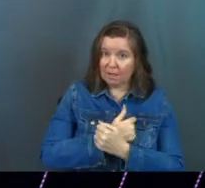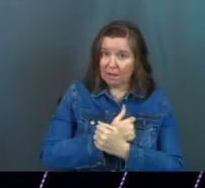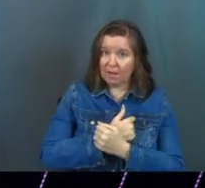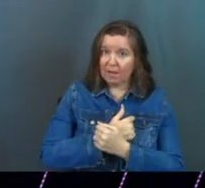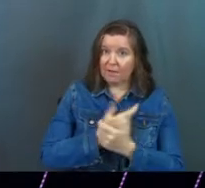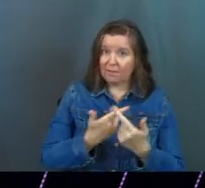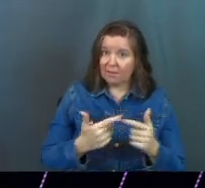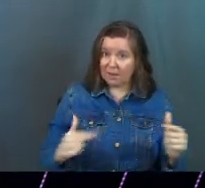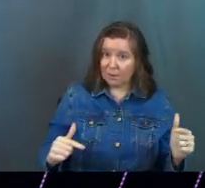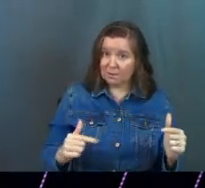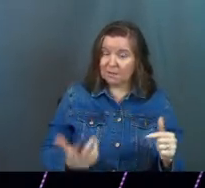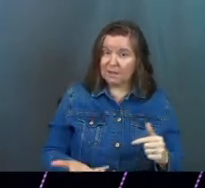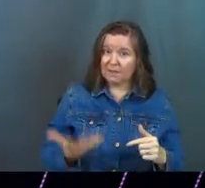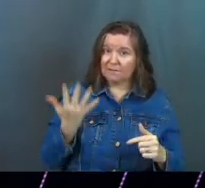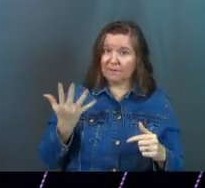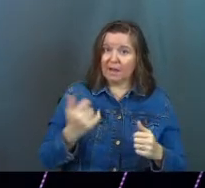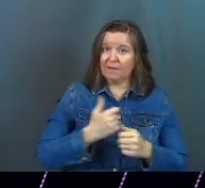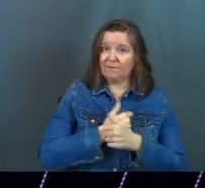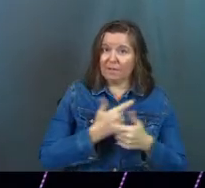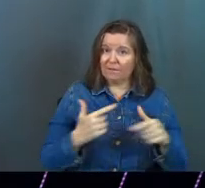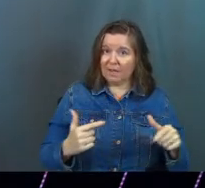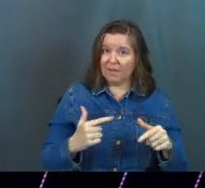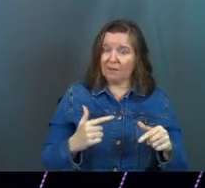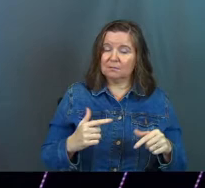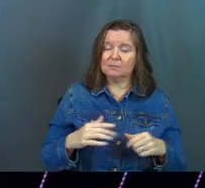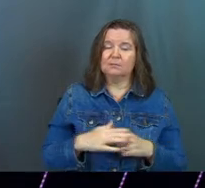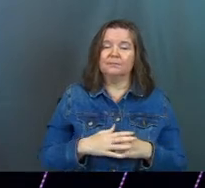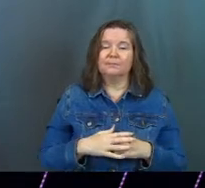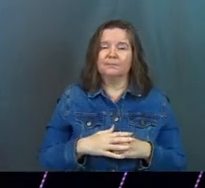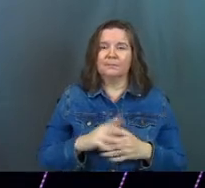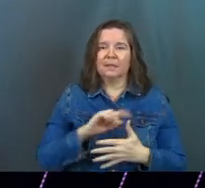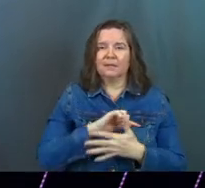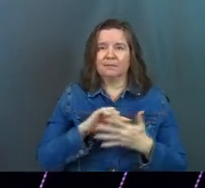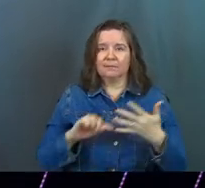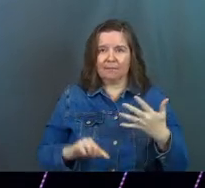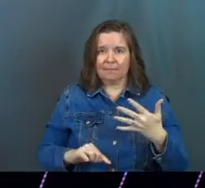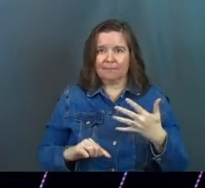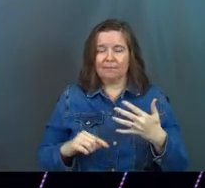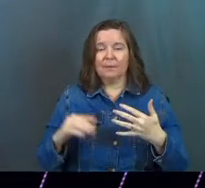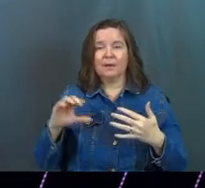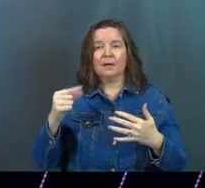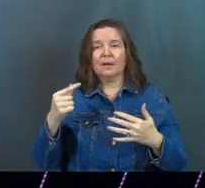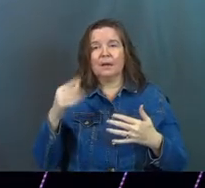five love languages? We preached on it before. Gary Chapman wrote this wonderful book.